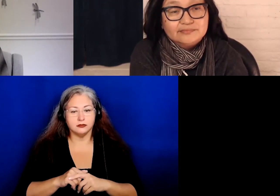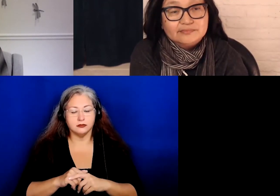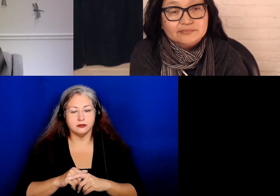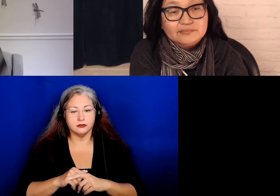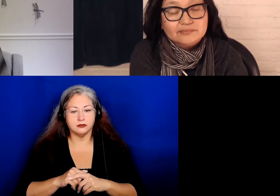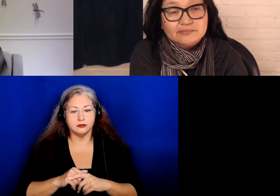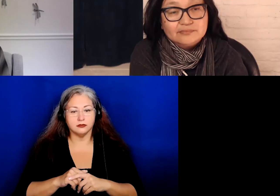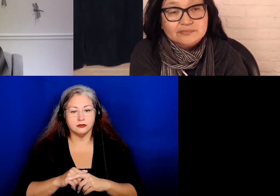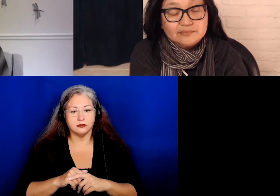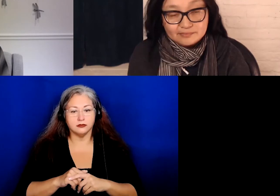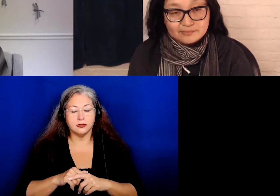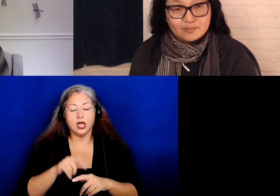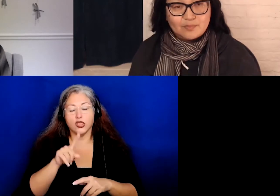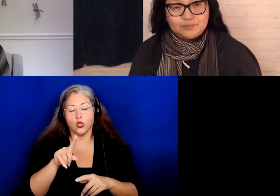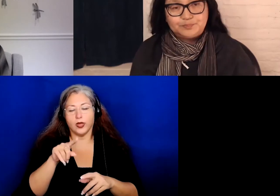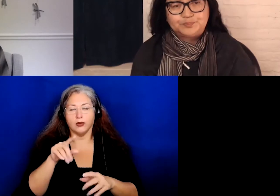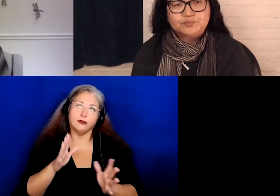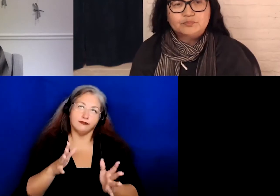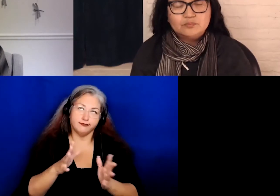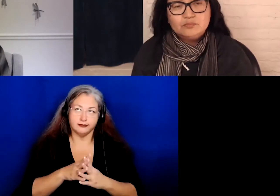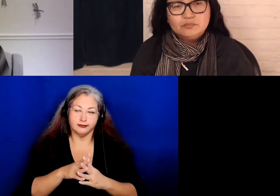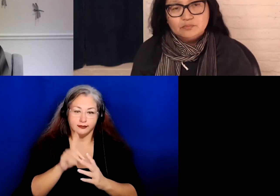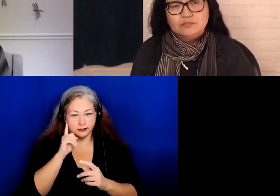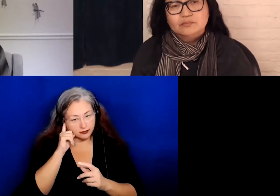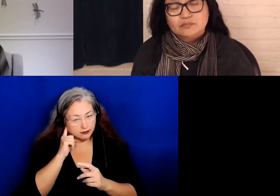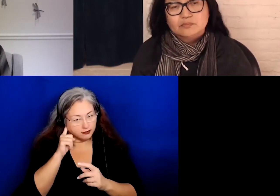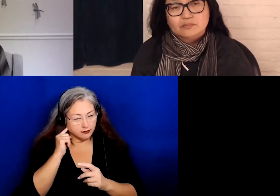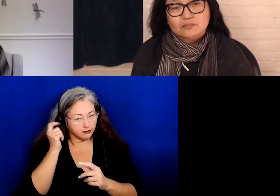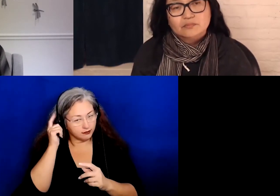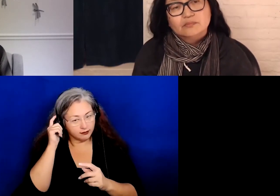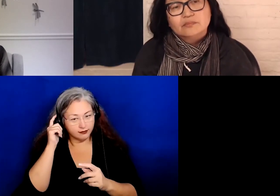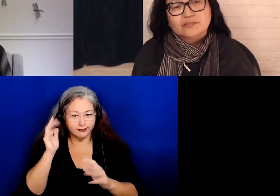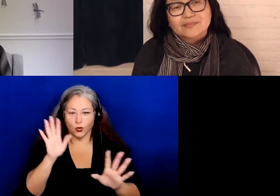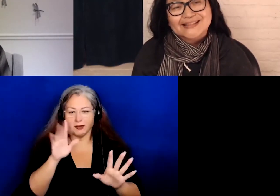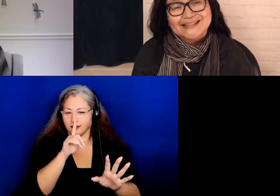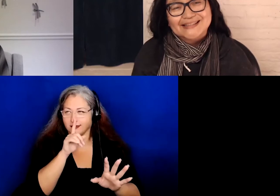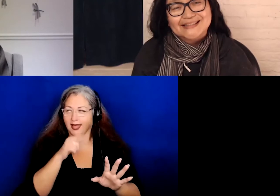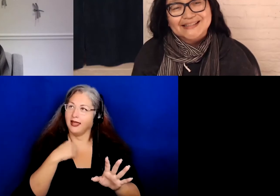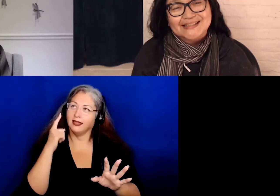So in the book, well, is this? It's okay. It's